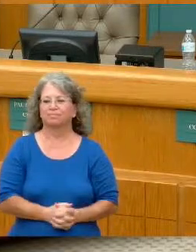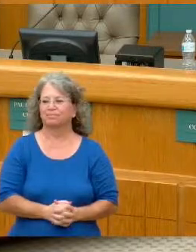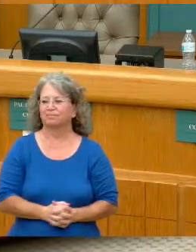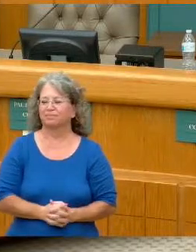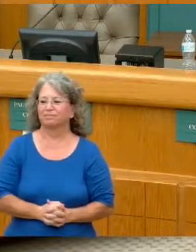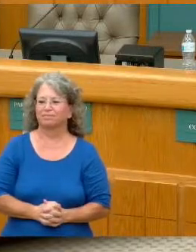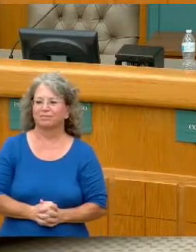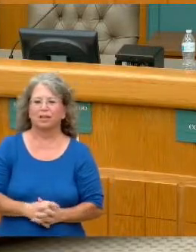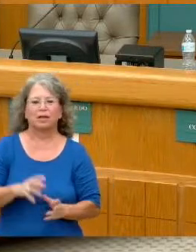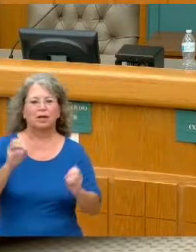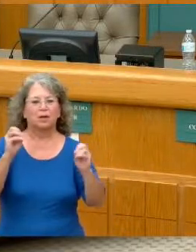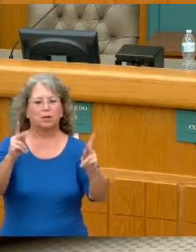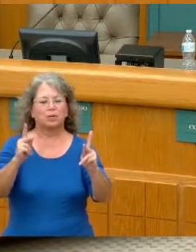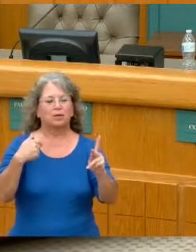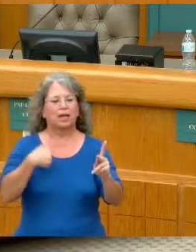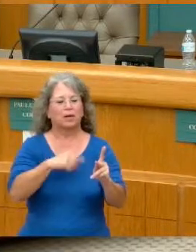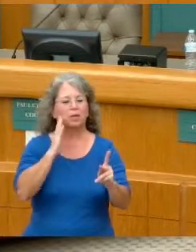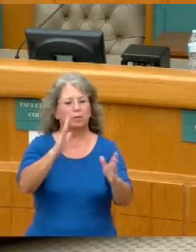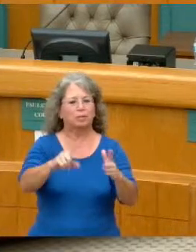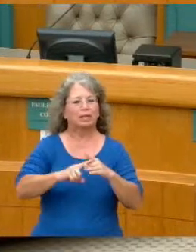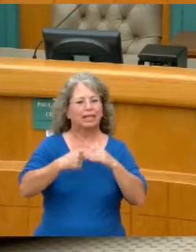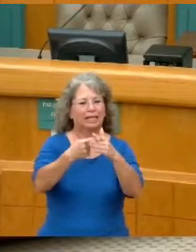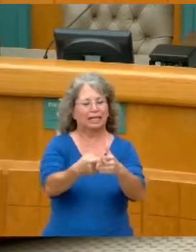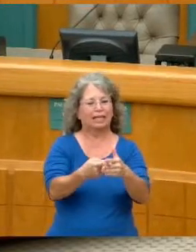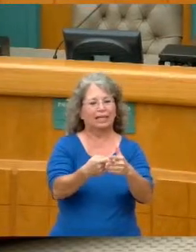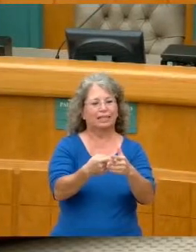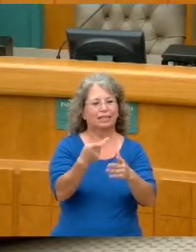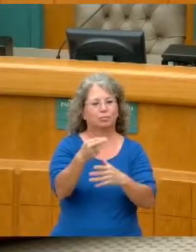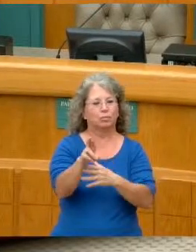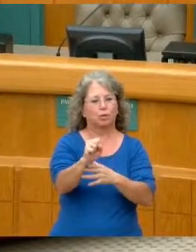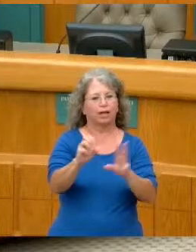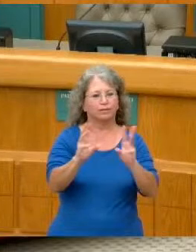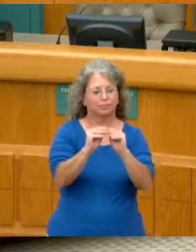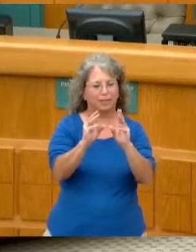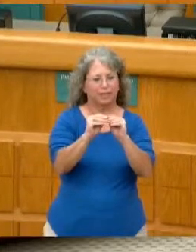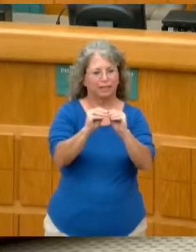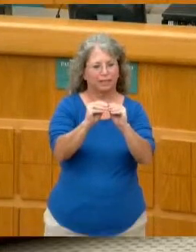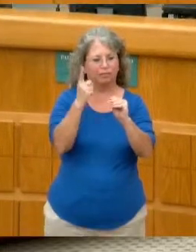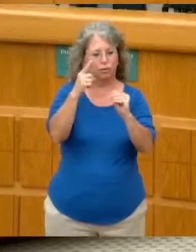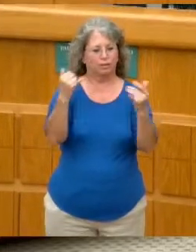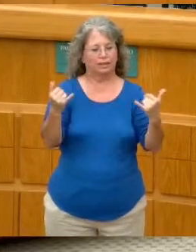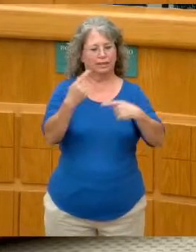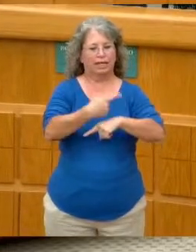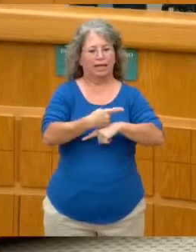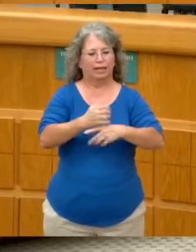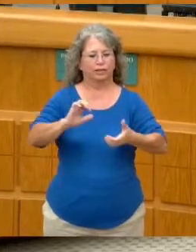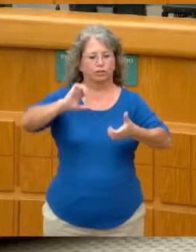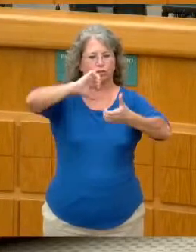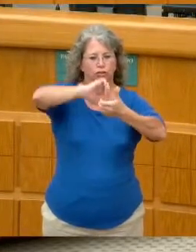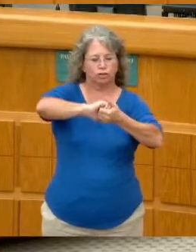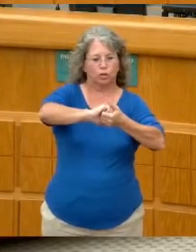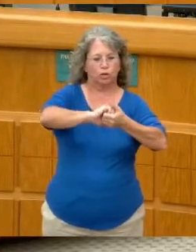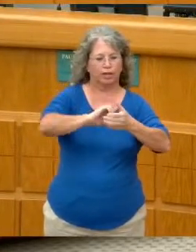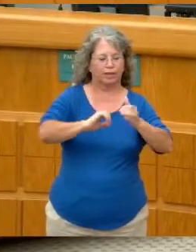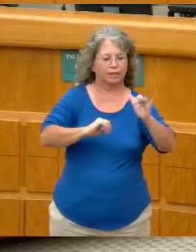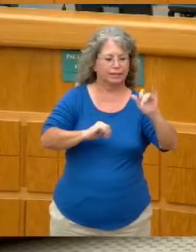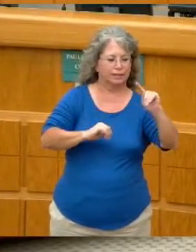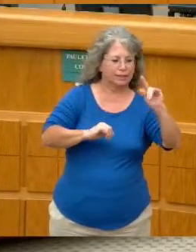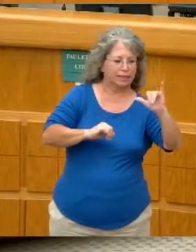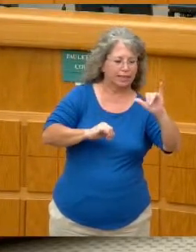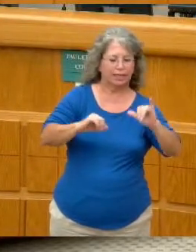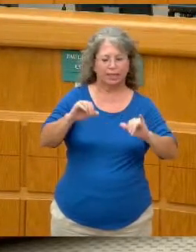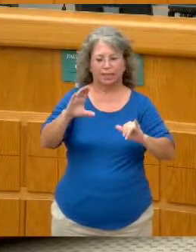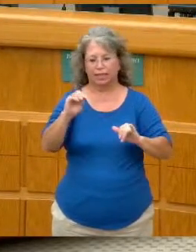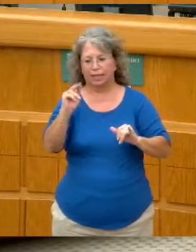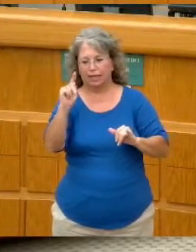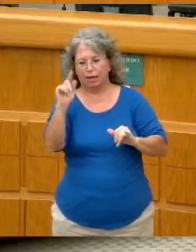Okay, we're going to begin our press briefing for today. This is a joint City of Corpus Christi, Nueces County press briefing.